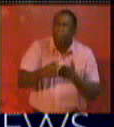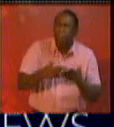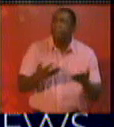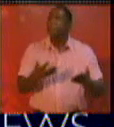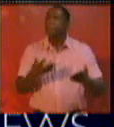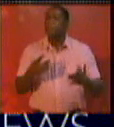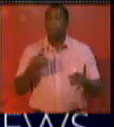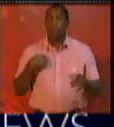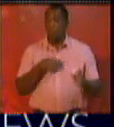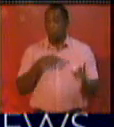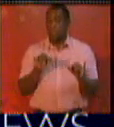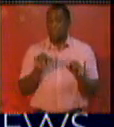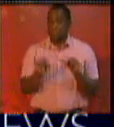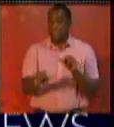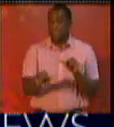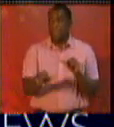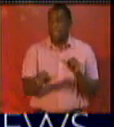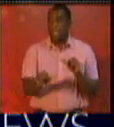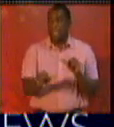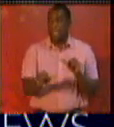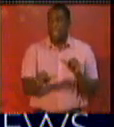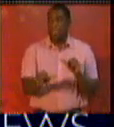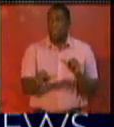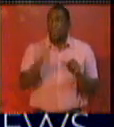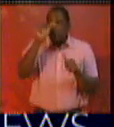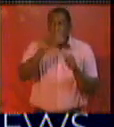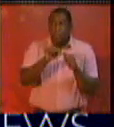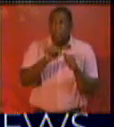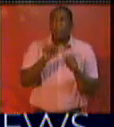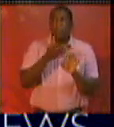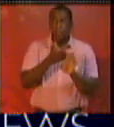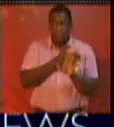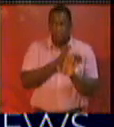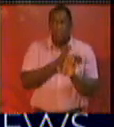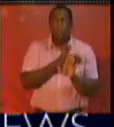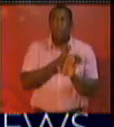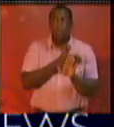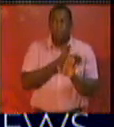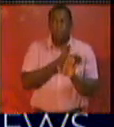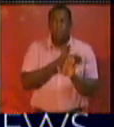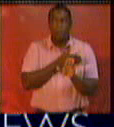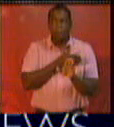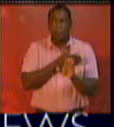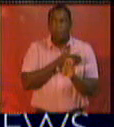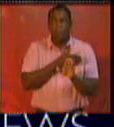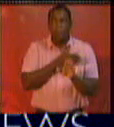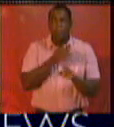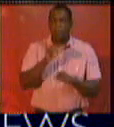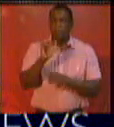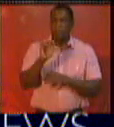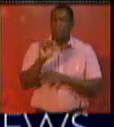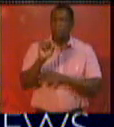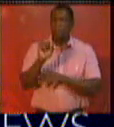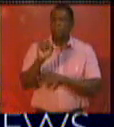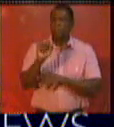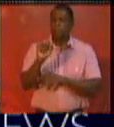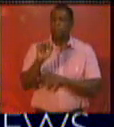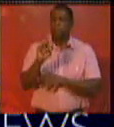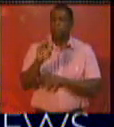still, the concerns that have been raised with AstraZeneca, that